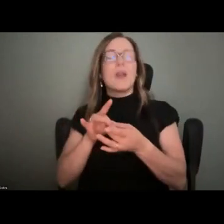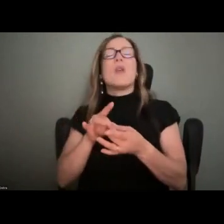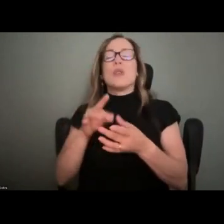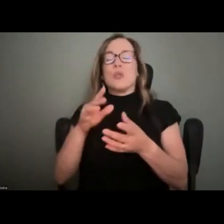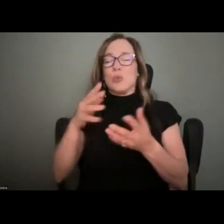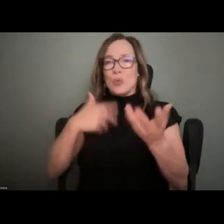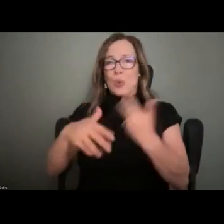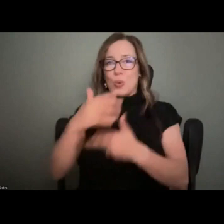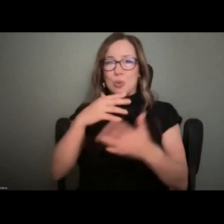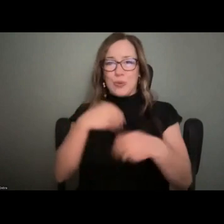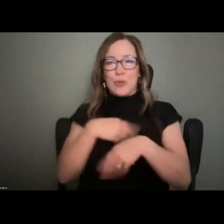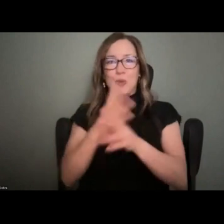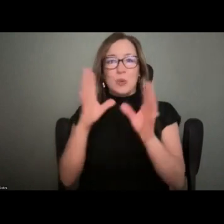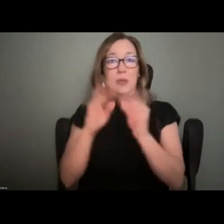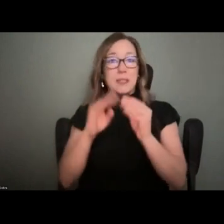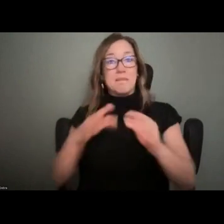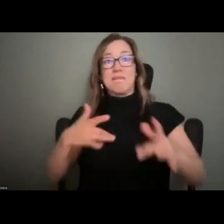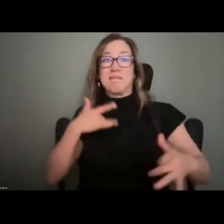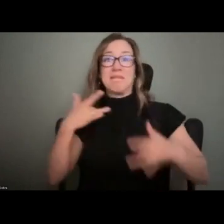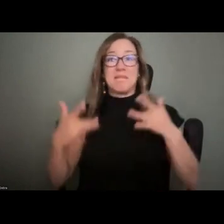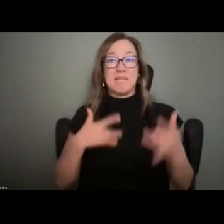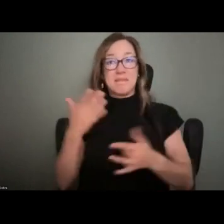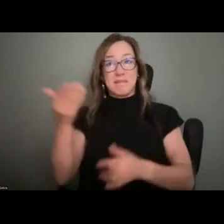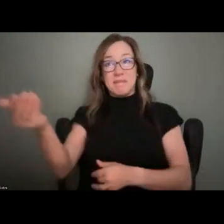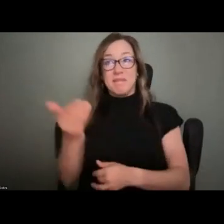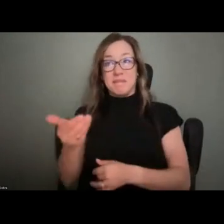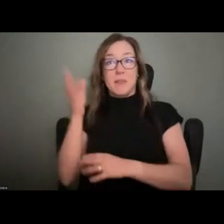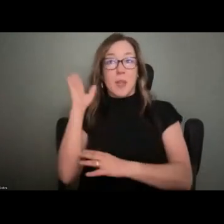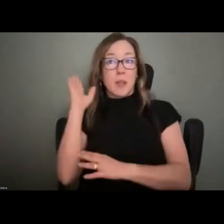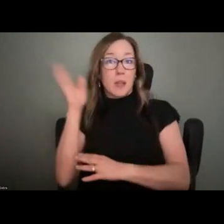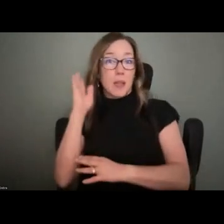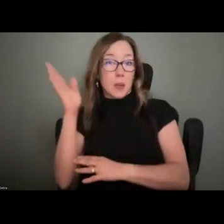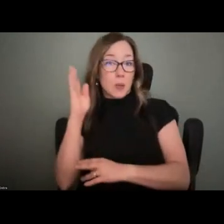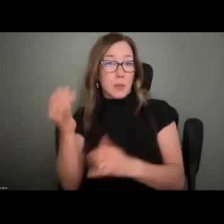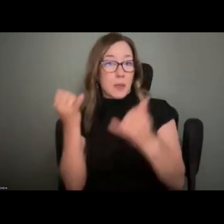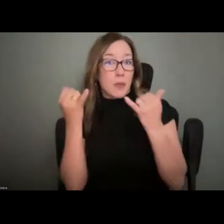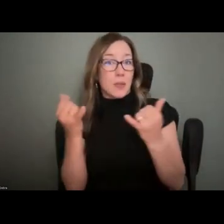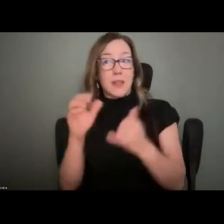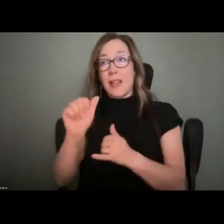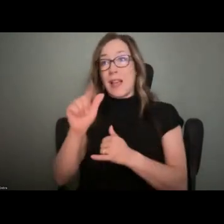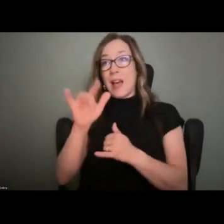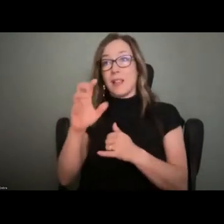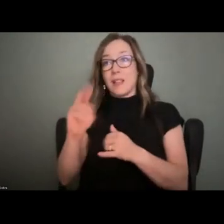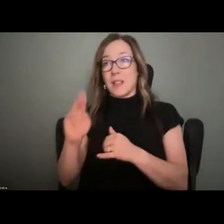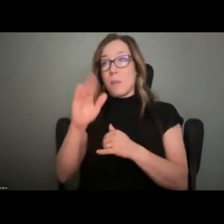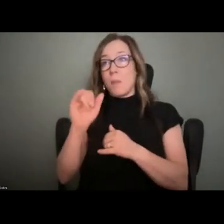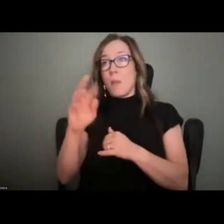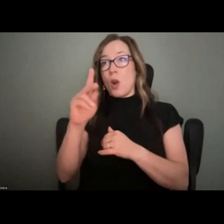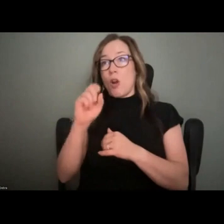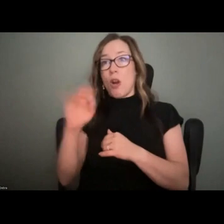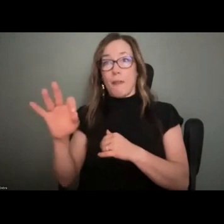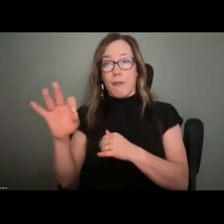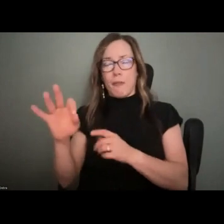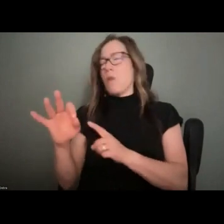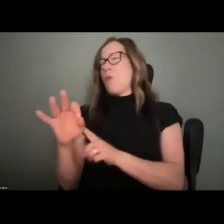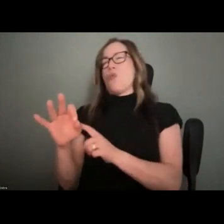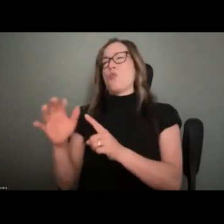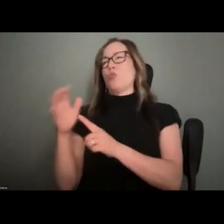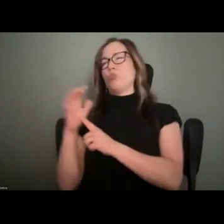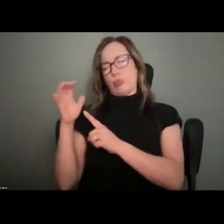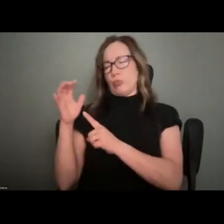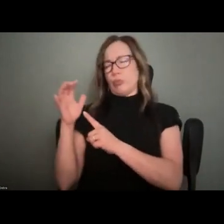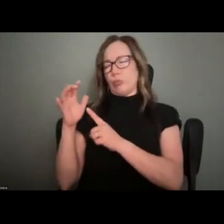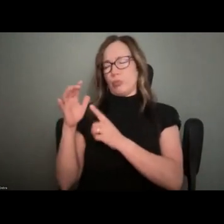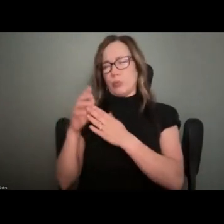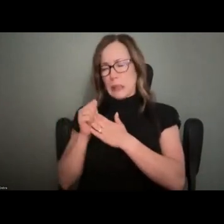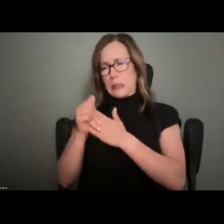Summit. I am thrilled to introduce our keynote speaker for today, Allison Barkoff, who is a true champion for people